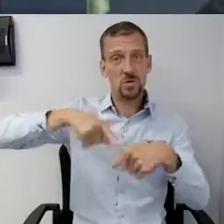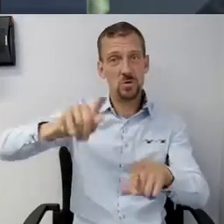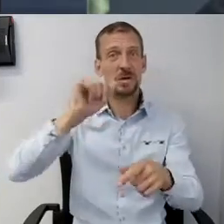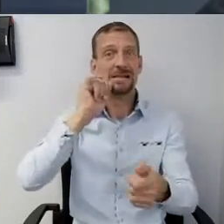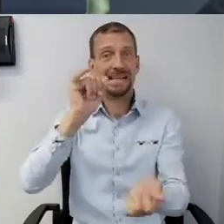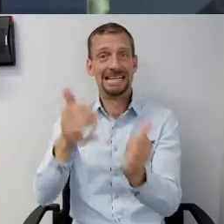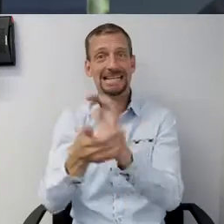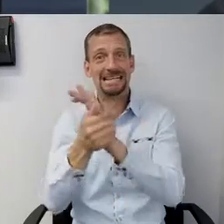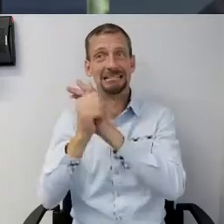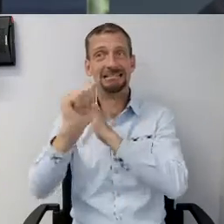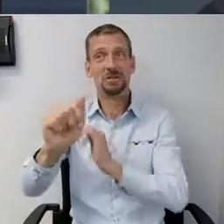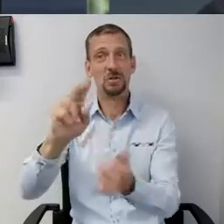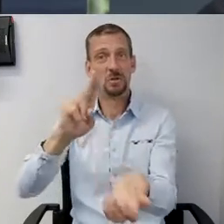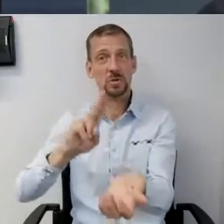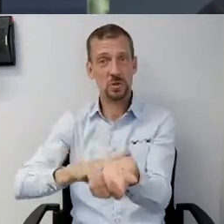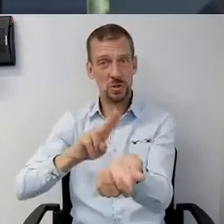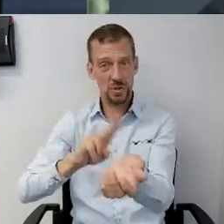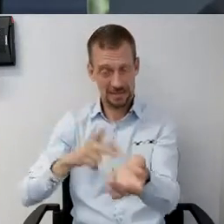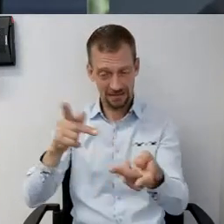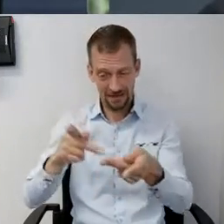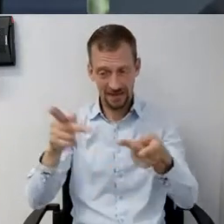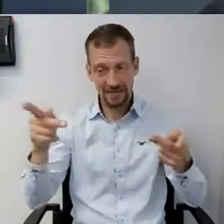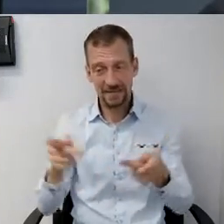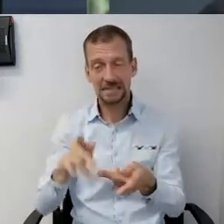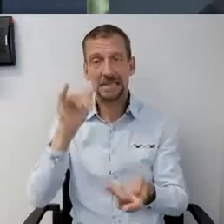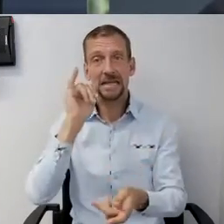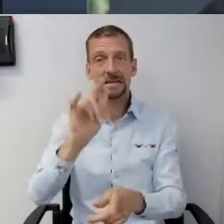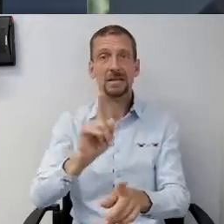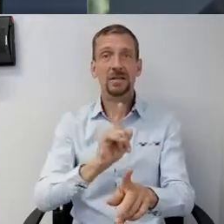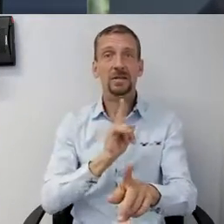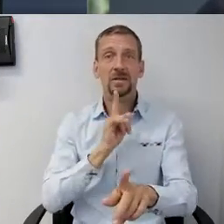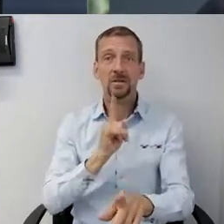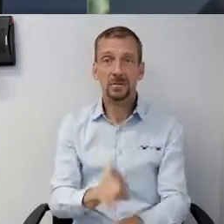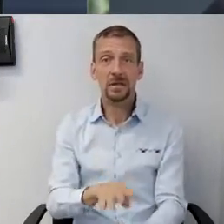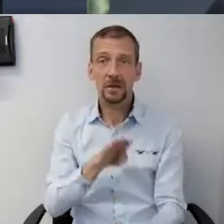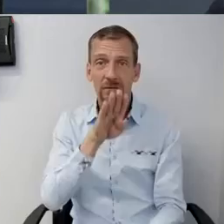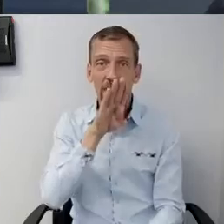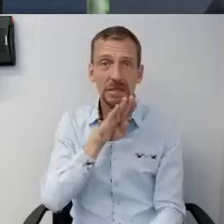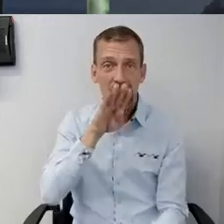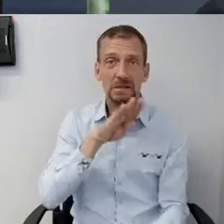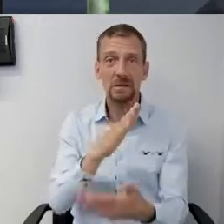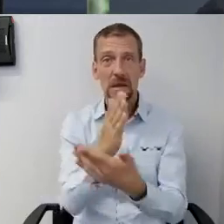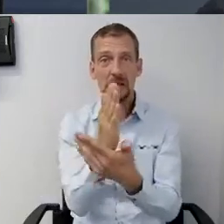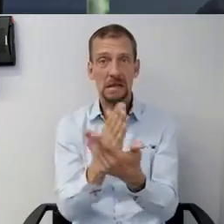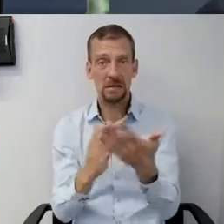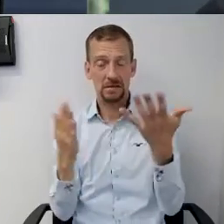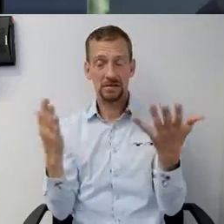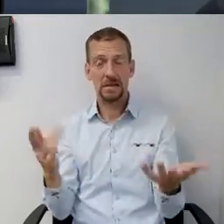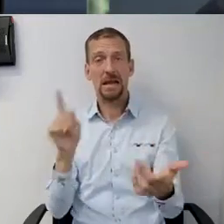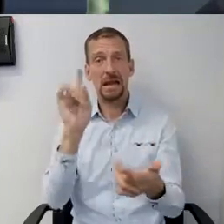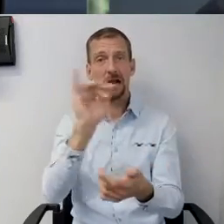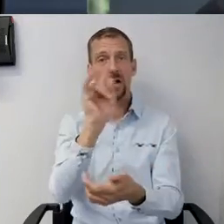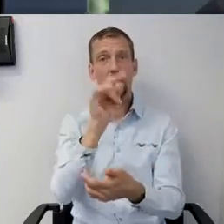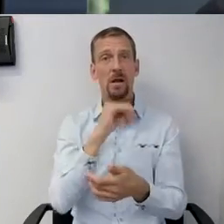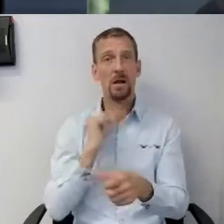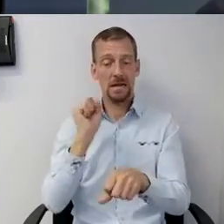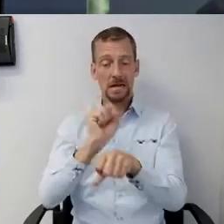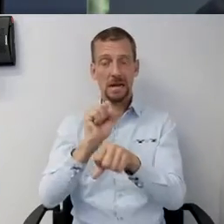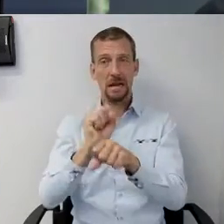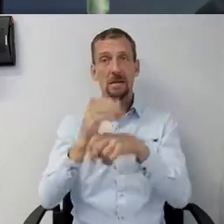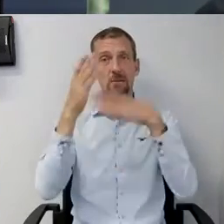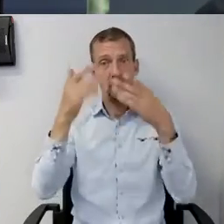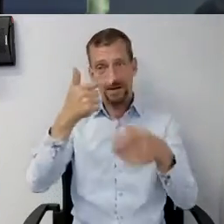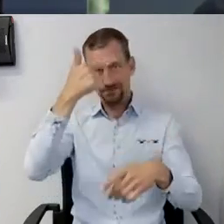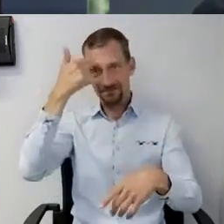nursing facility. So that's been one of the real frustrating aspects of it. And that's where some of our employee outbreaks have occurred